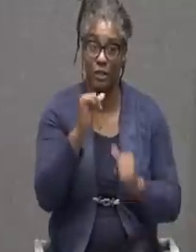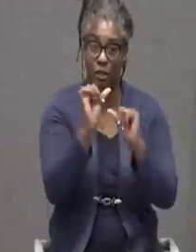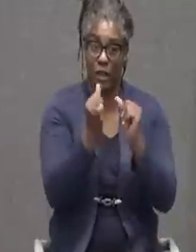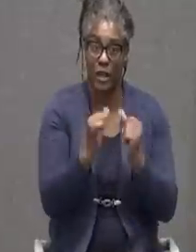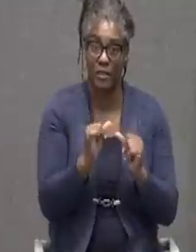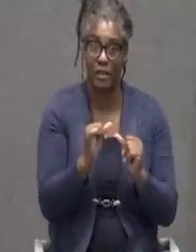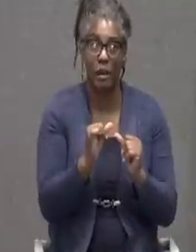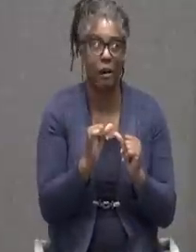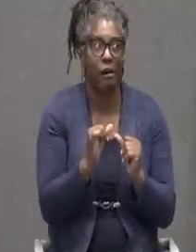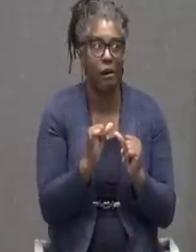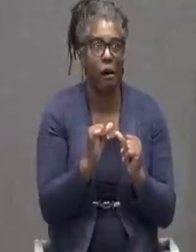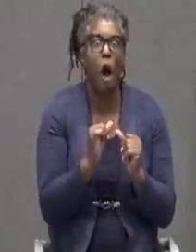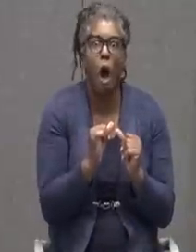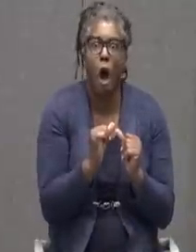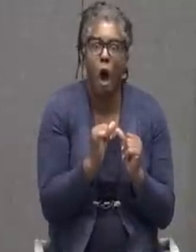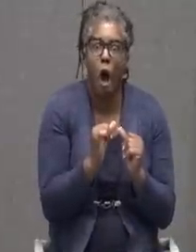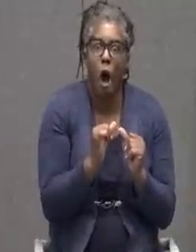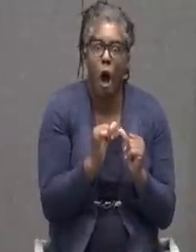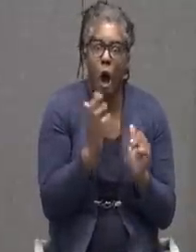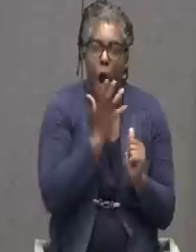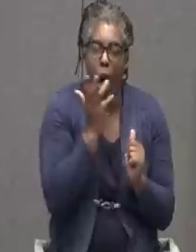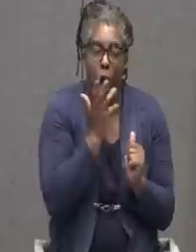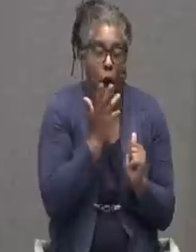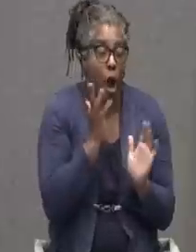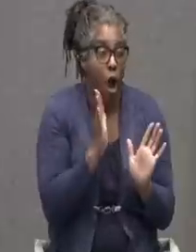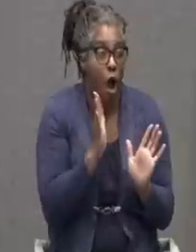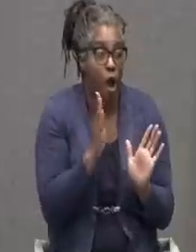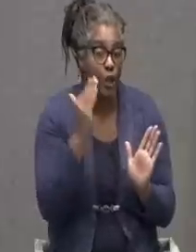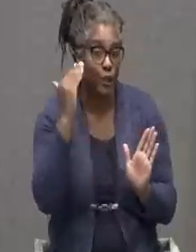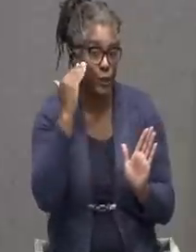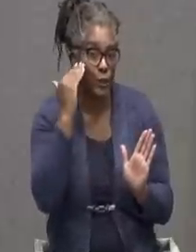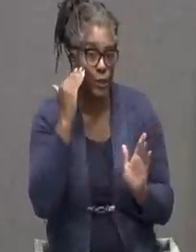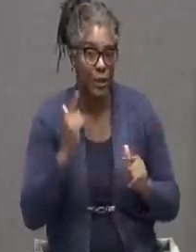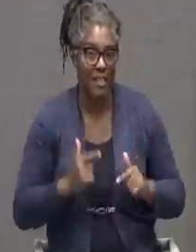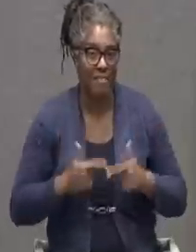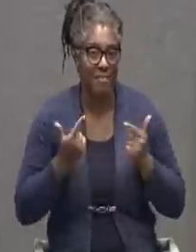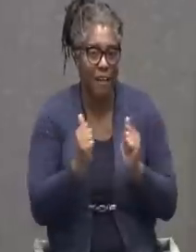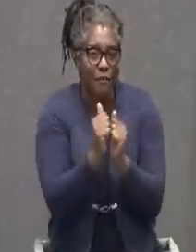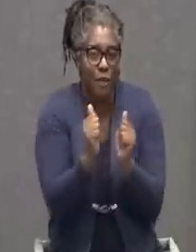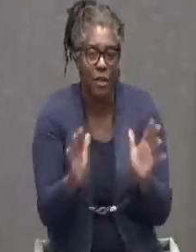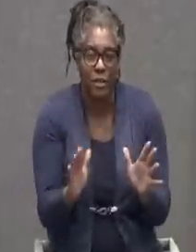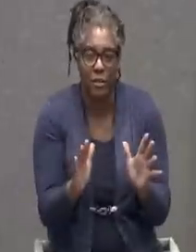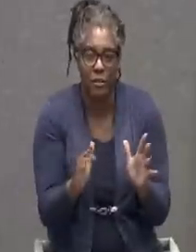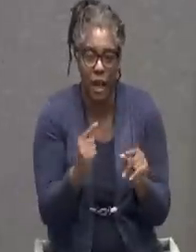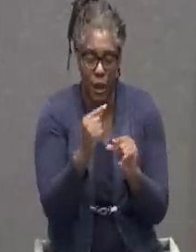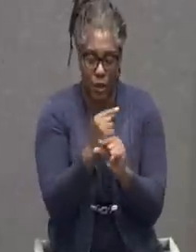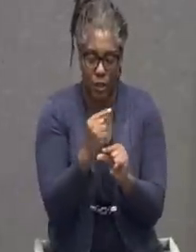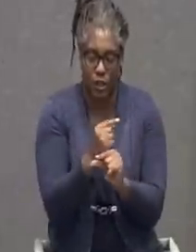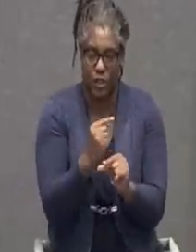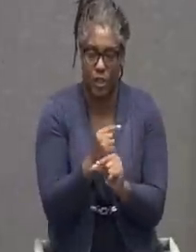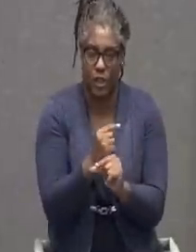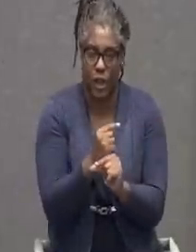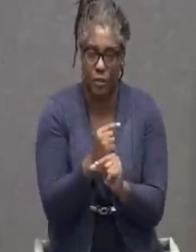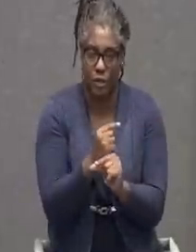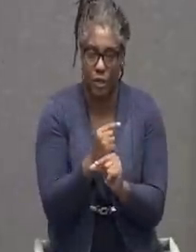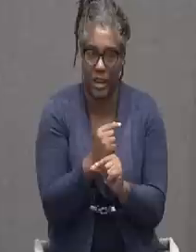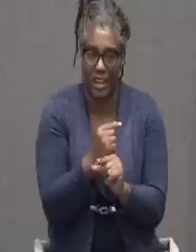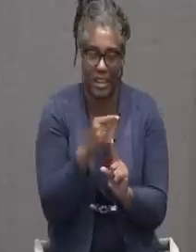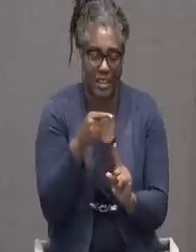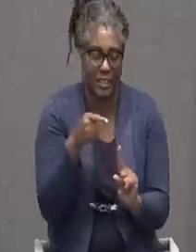Oh my gosh. Do you know life without geometry is pointless?